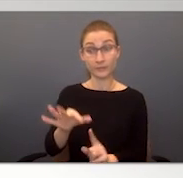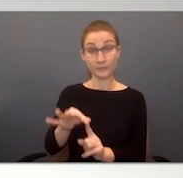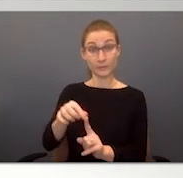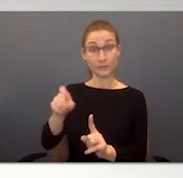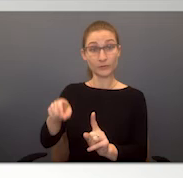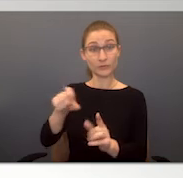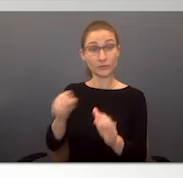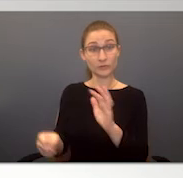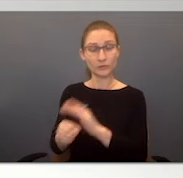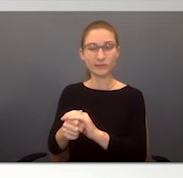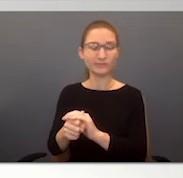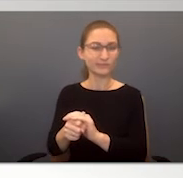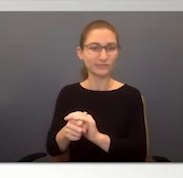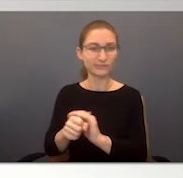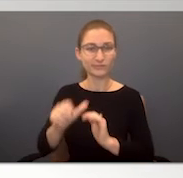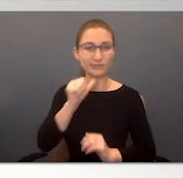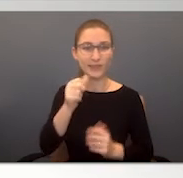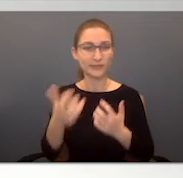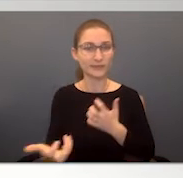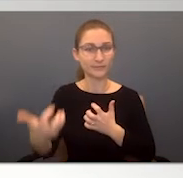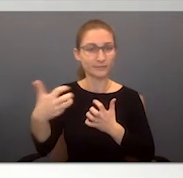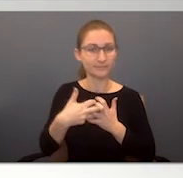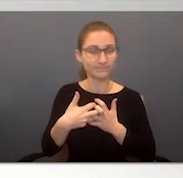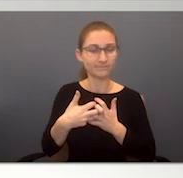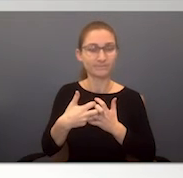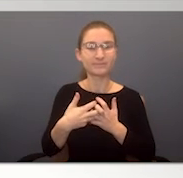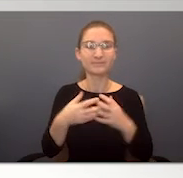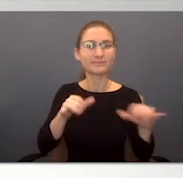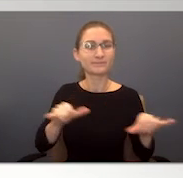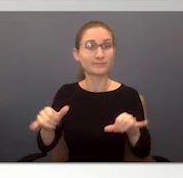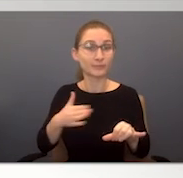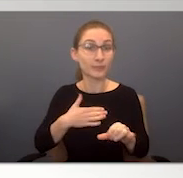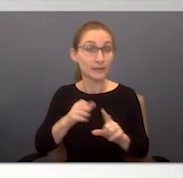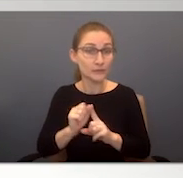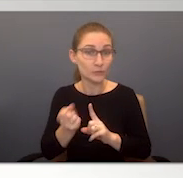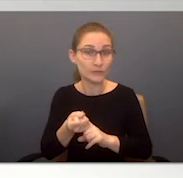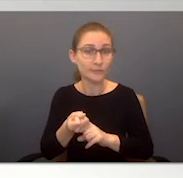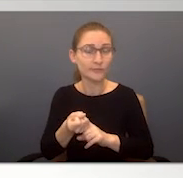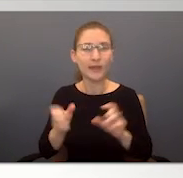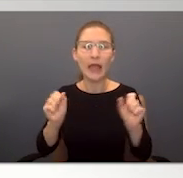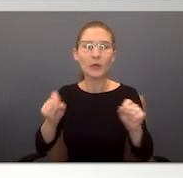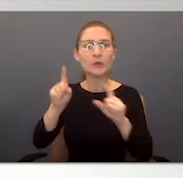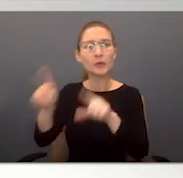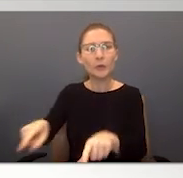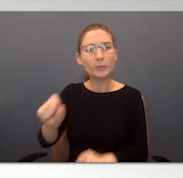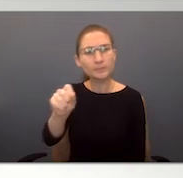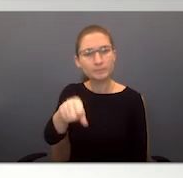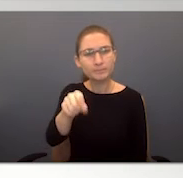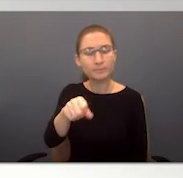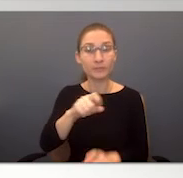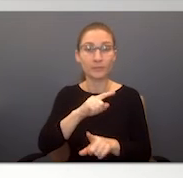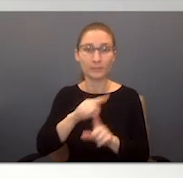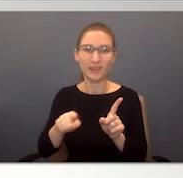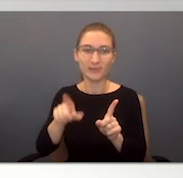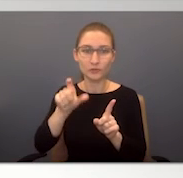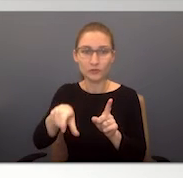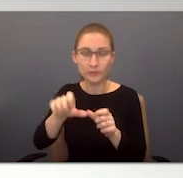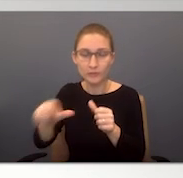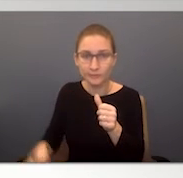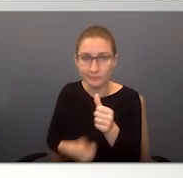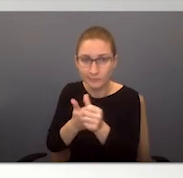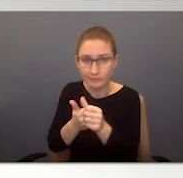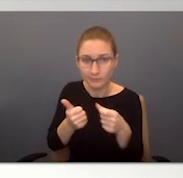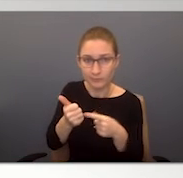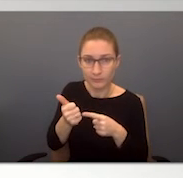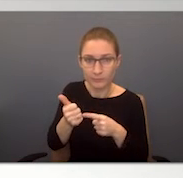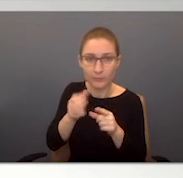plan. Oh, it goes back to that advocacy. I'm so into having plans. We've lived alone for a long